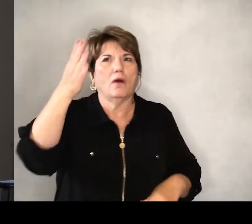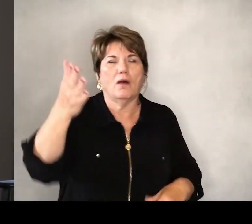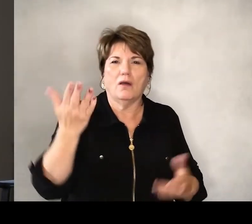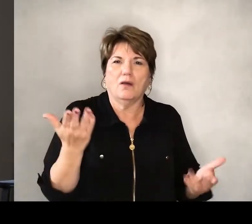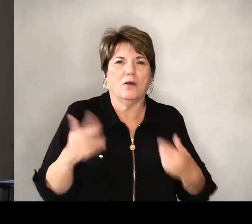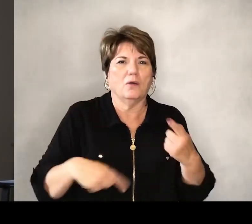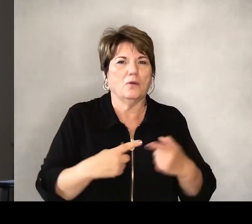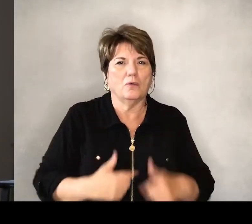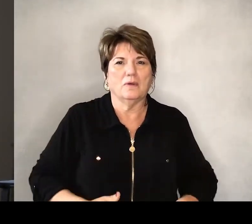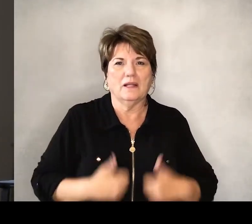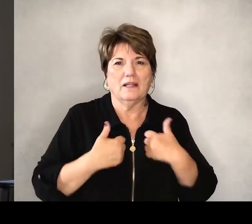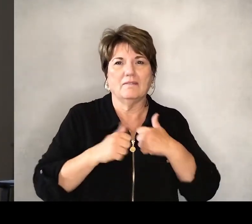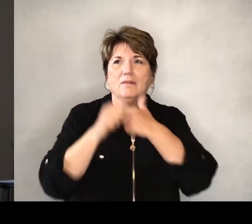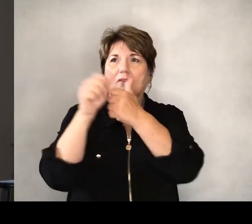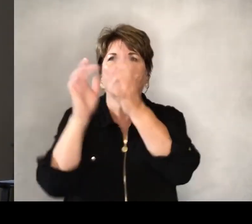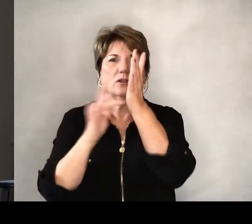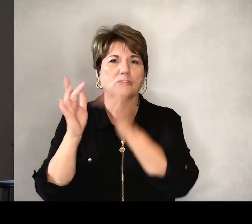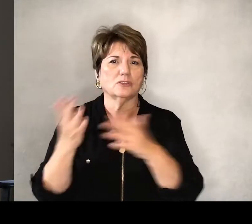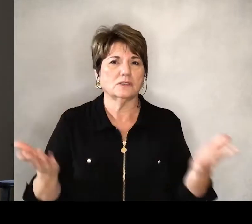walk with Jesus.